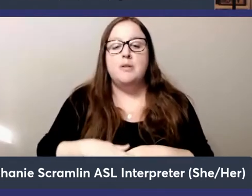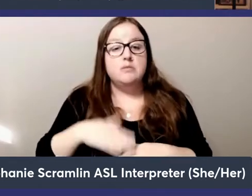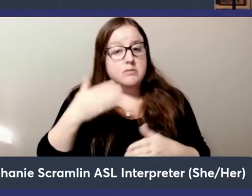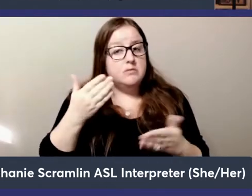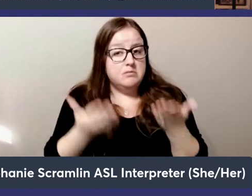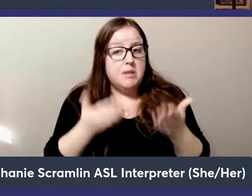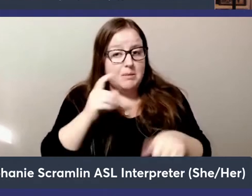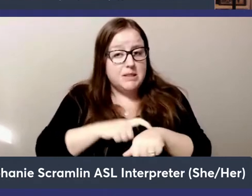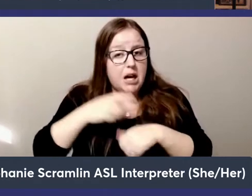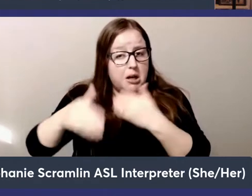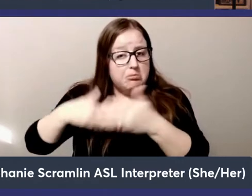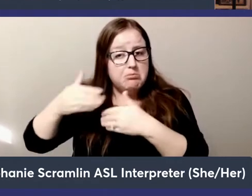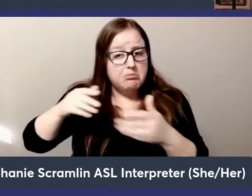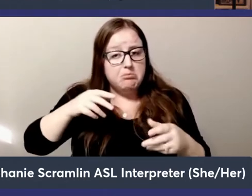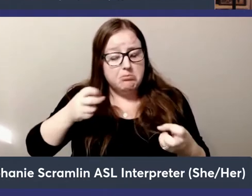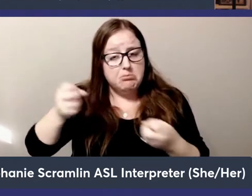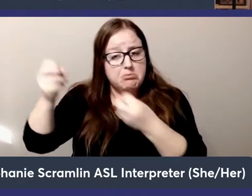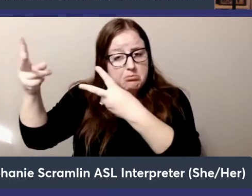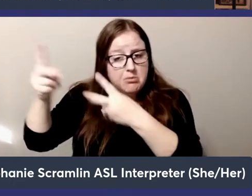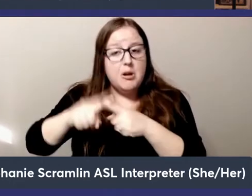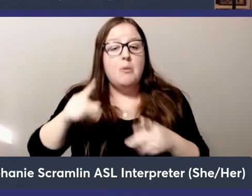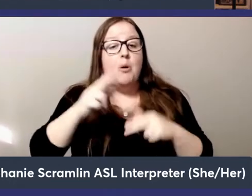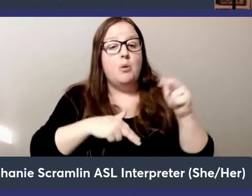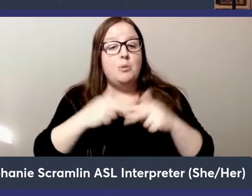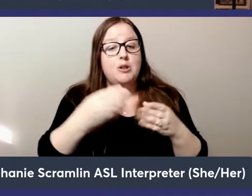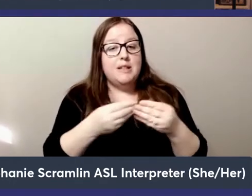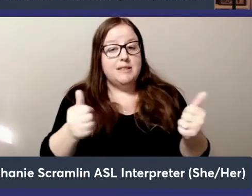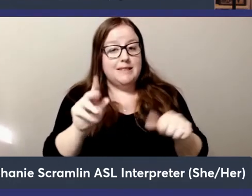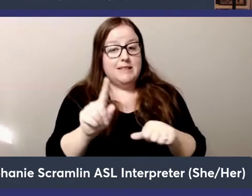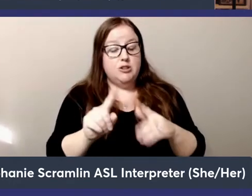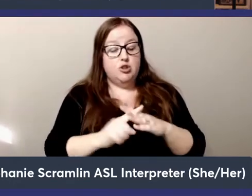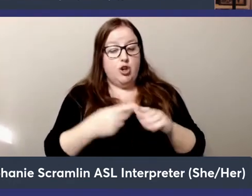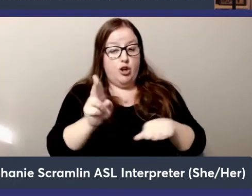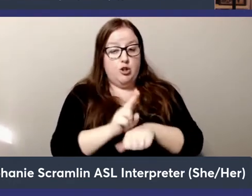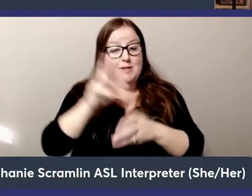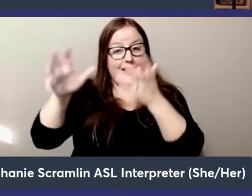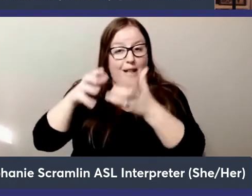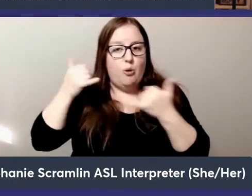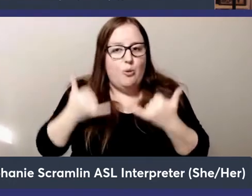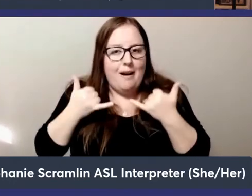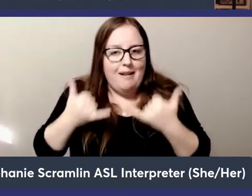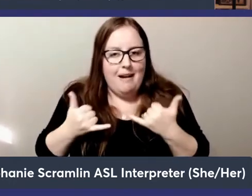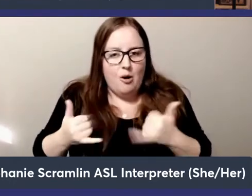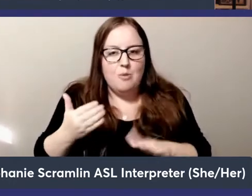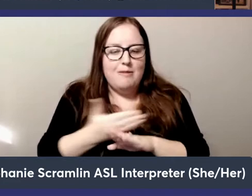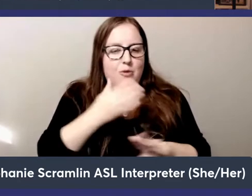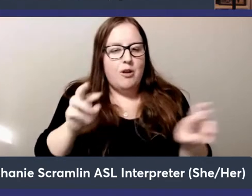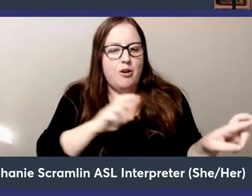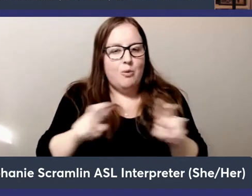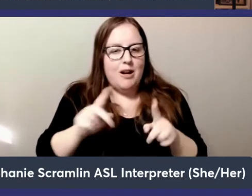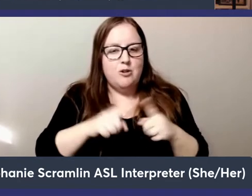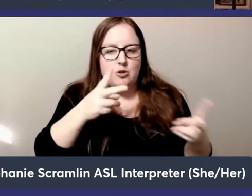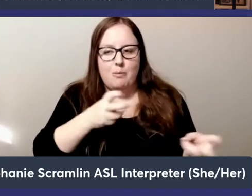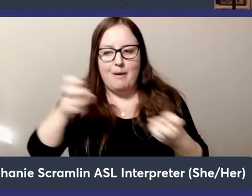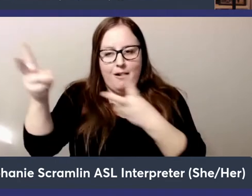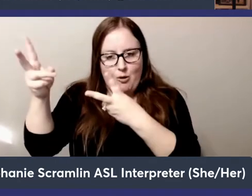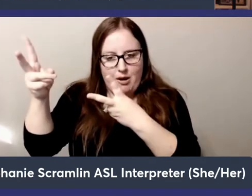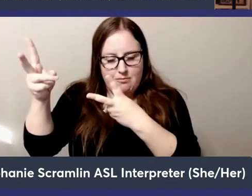but we're building a solution that they can start using the cloud right now, even before they're ready to migrate these workloads to the